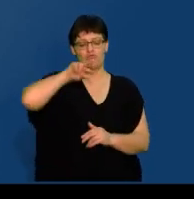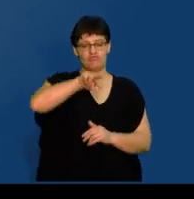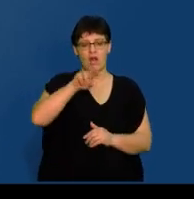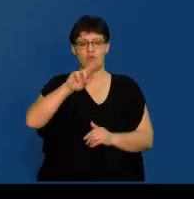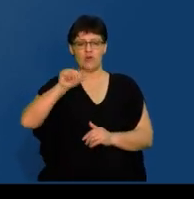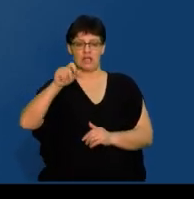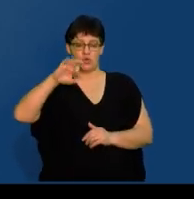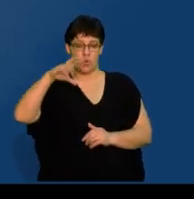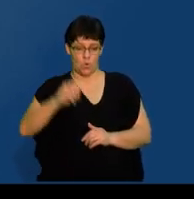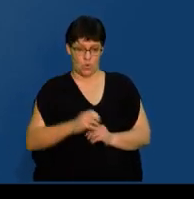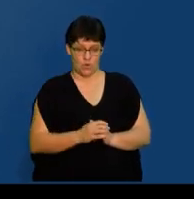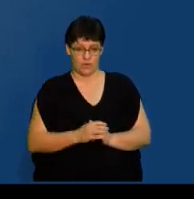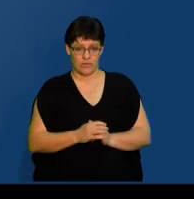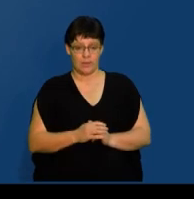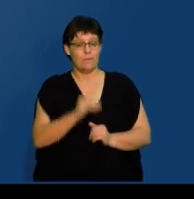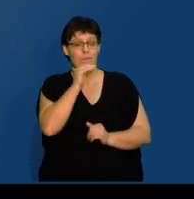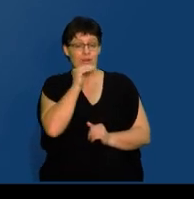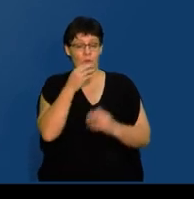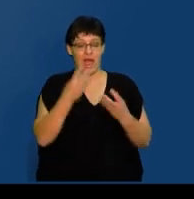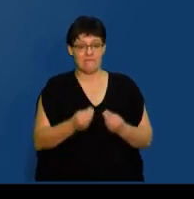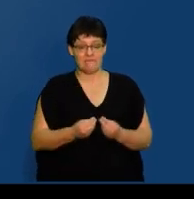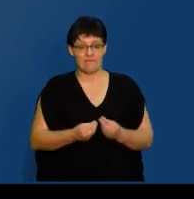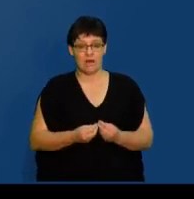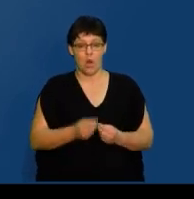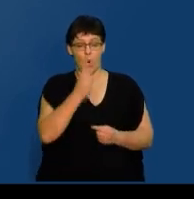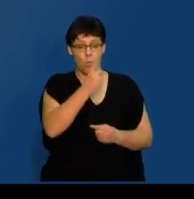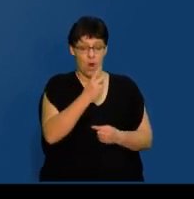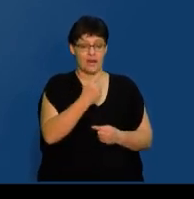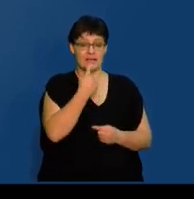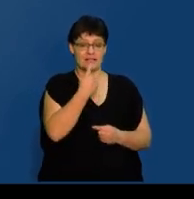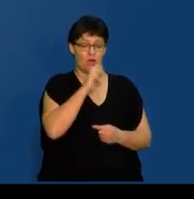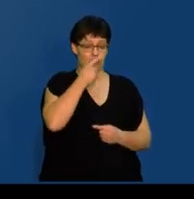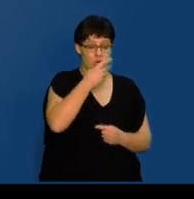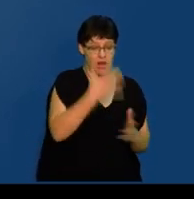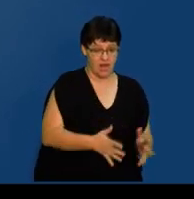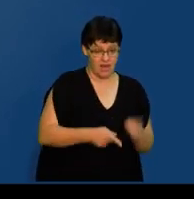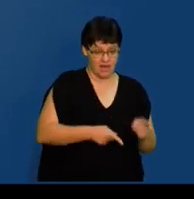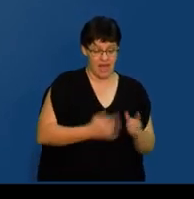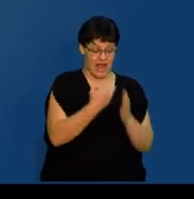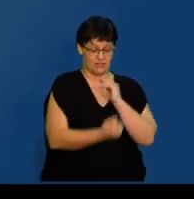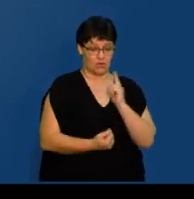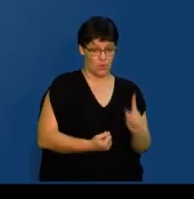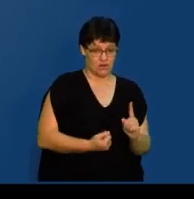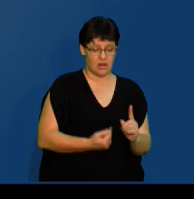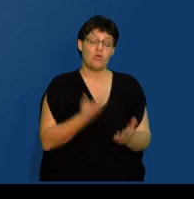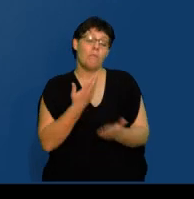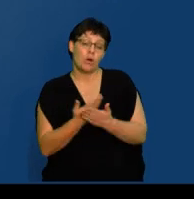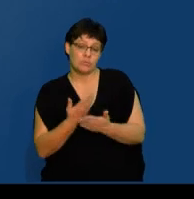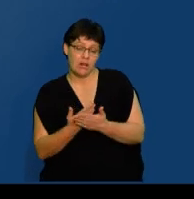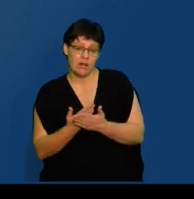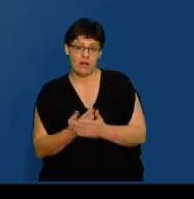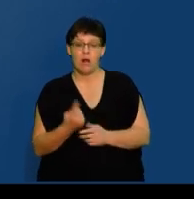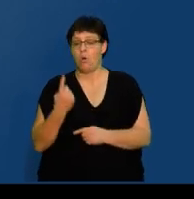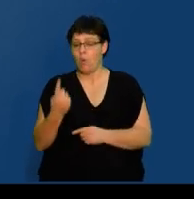in this case we have 1 tongue roller, which is that individual, to possibly